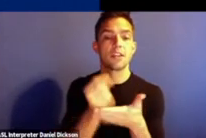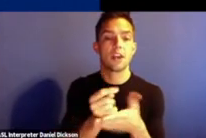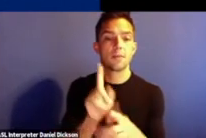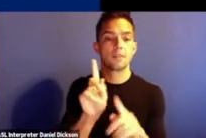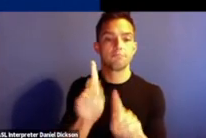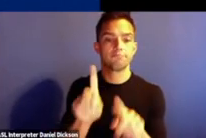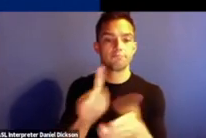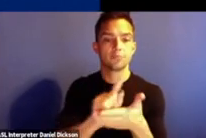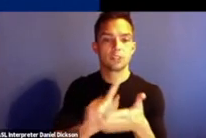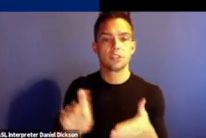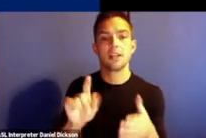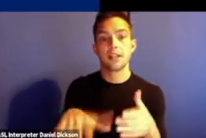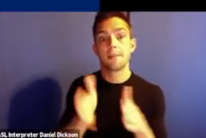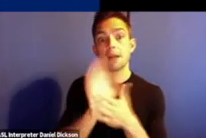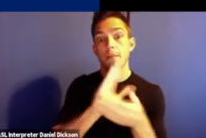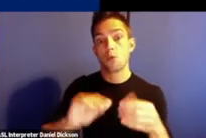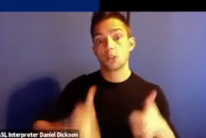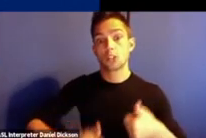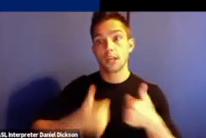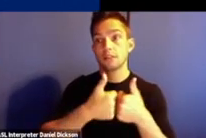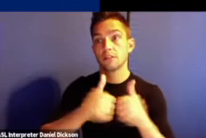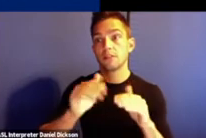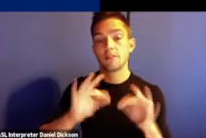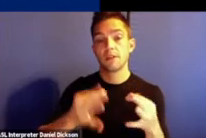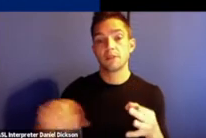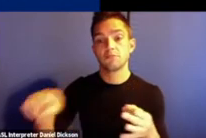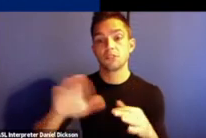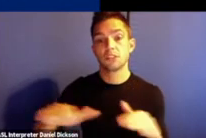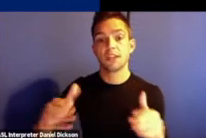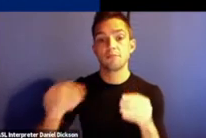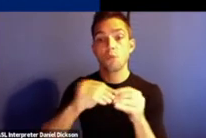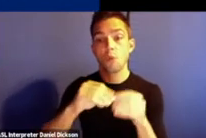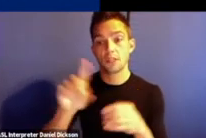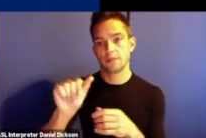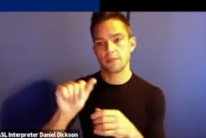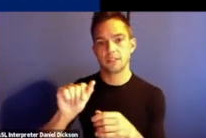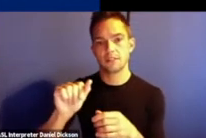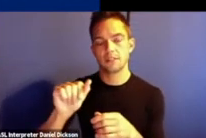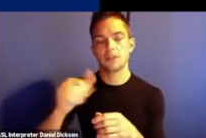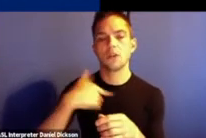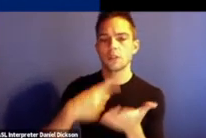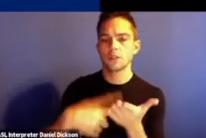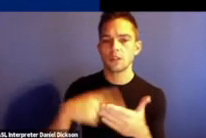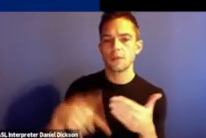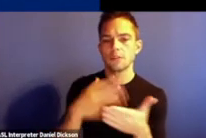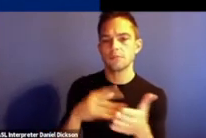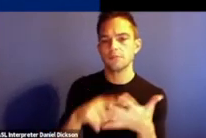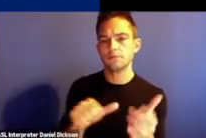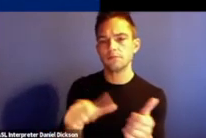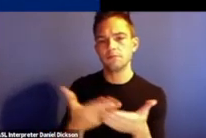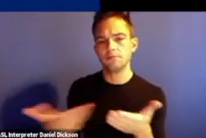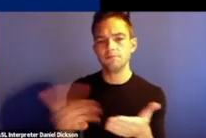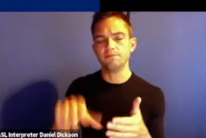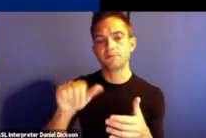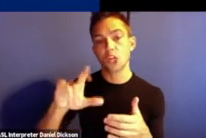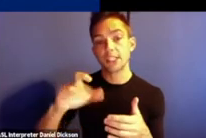becomes even more challenging for families of children with additional disabilities. And we really talked about some of these other things like